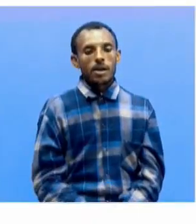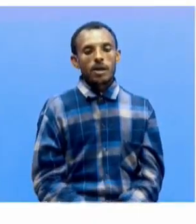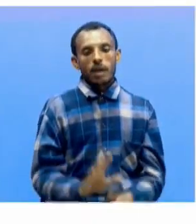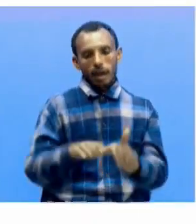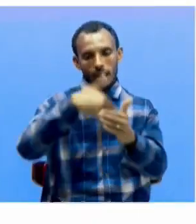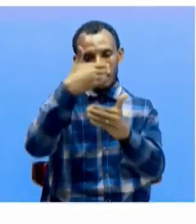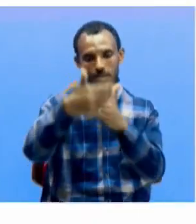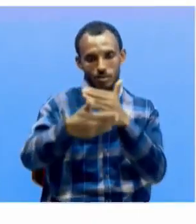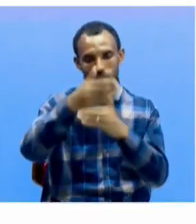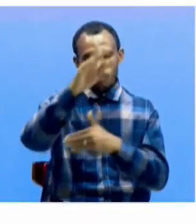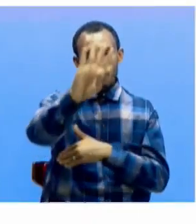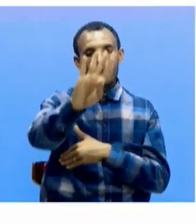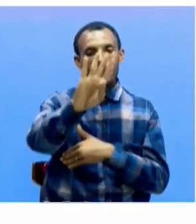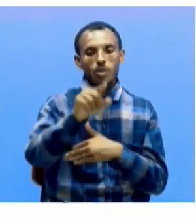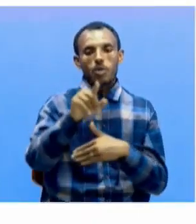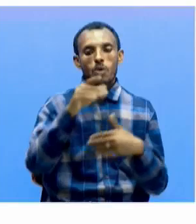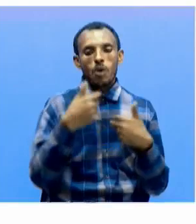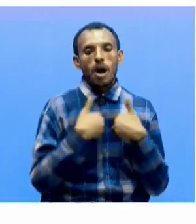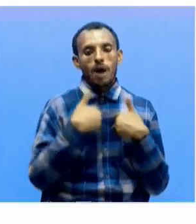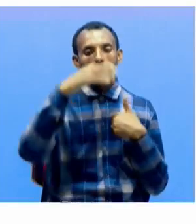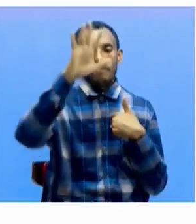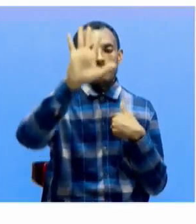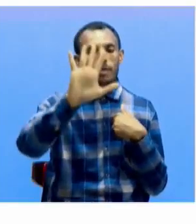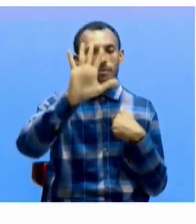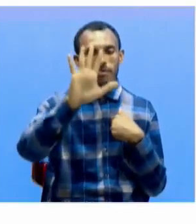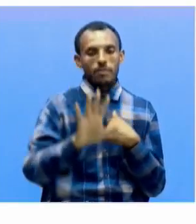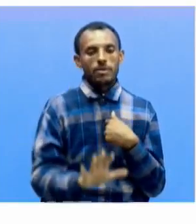Next to 4, you have what? 5.